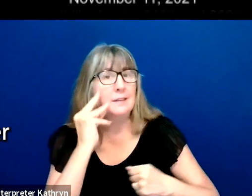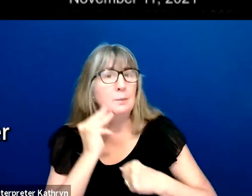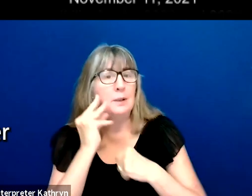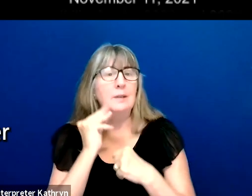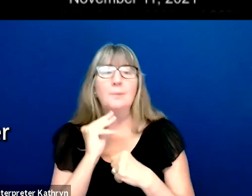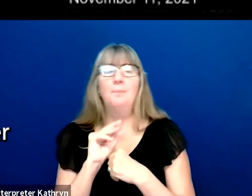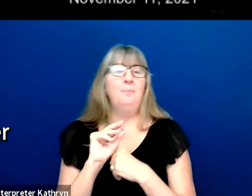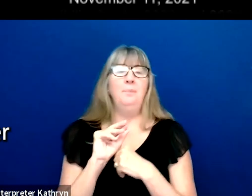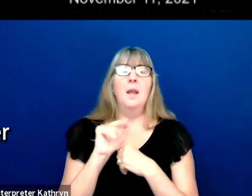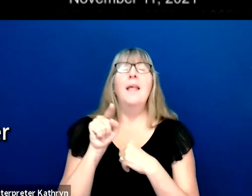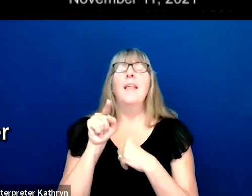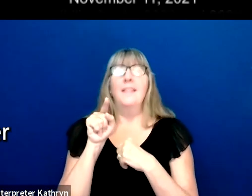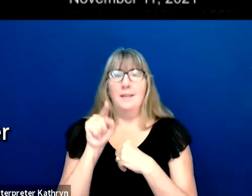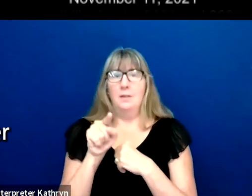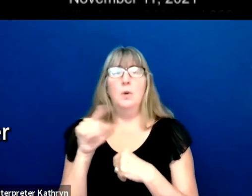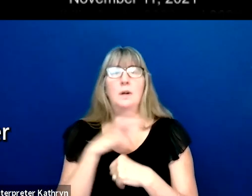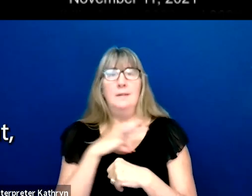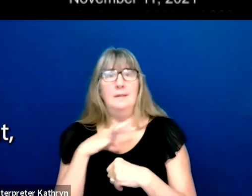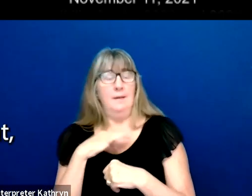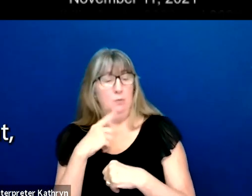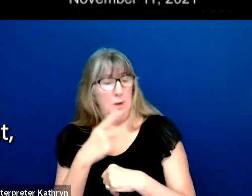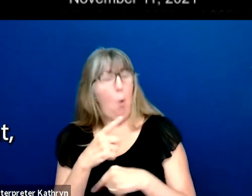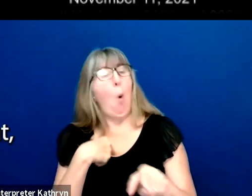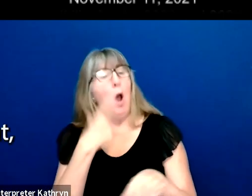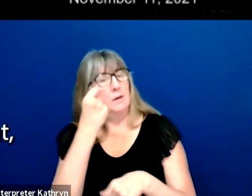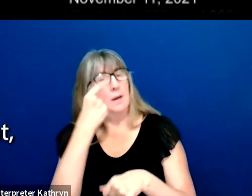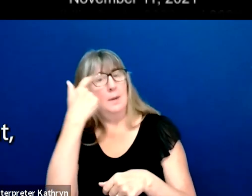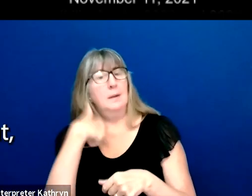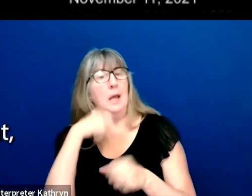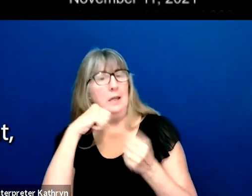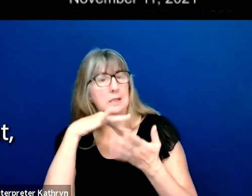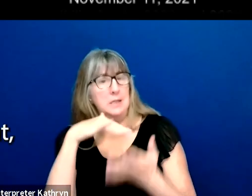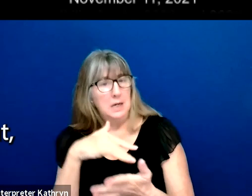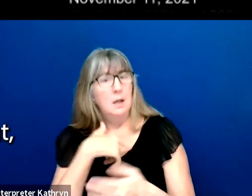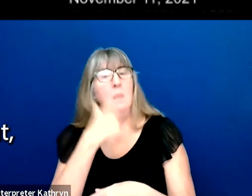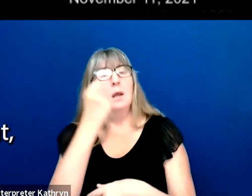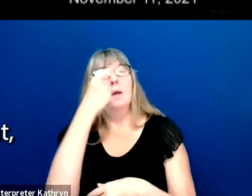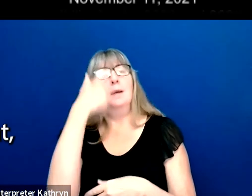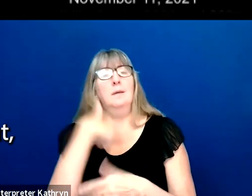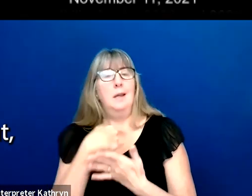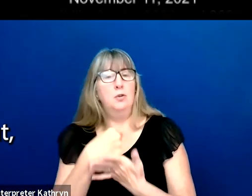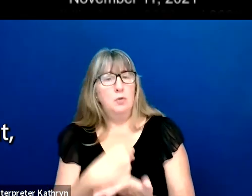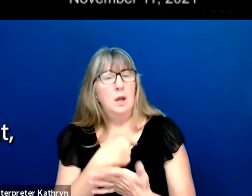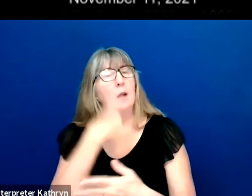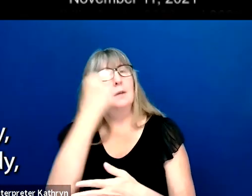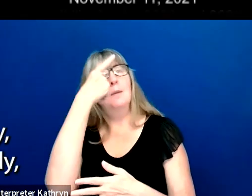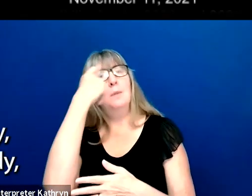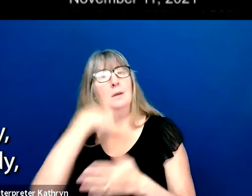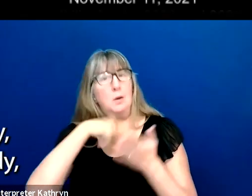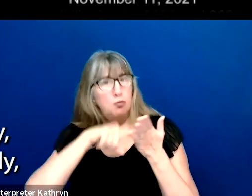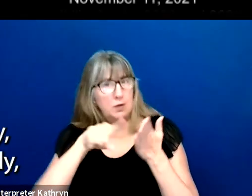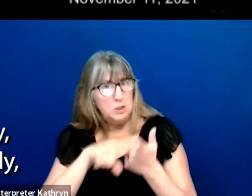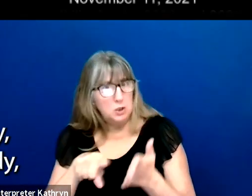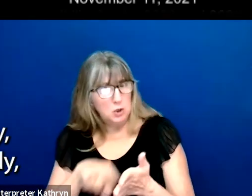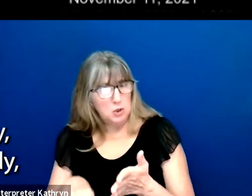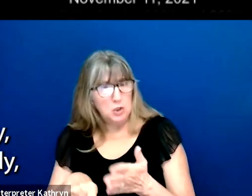is where a faculty member might say, I understand because I can study, I understand because I treat, I understand because I research. This is also